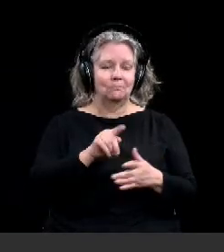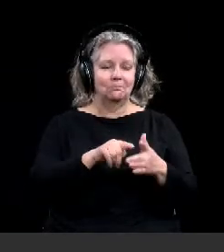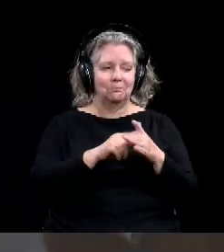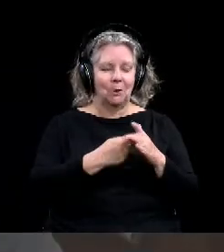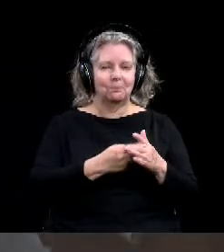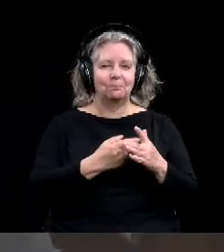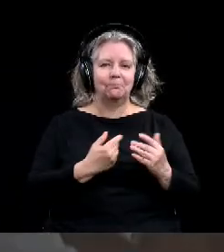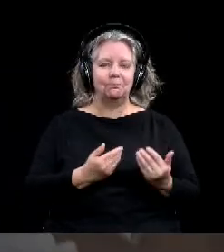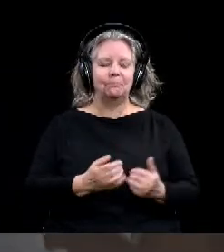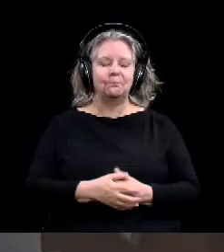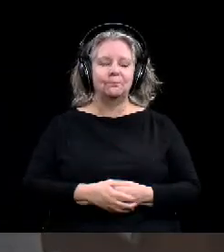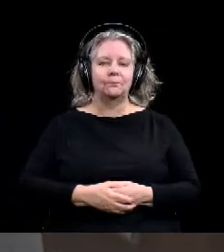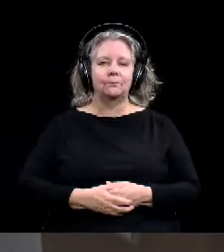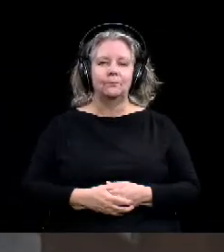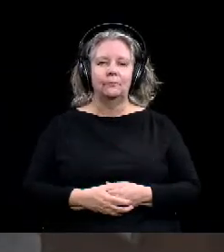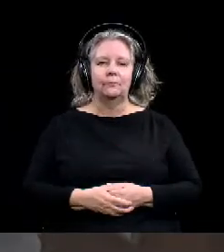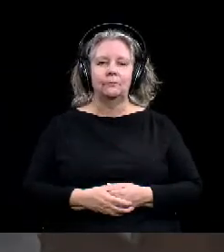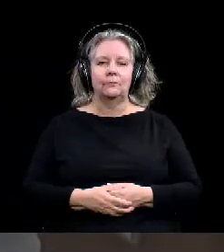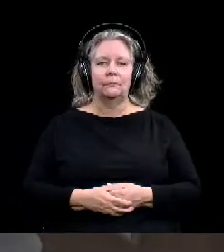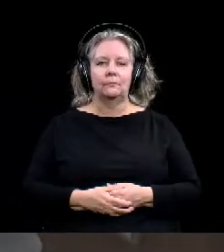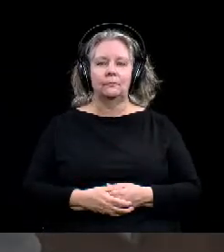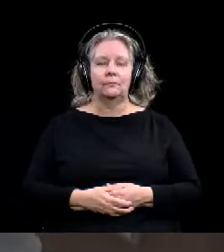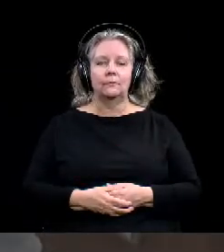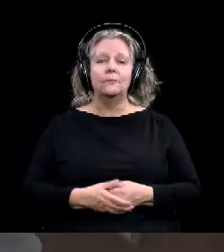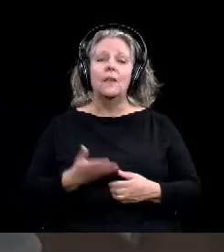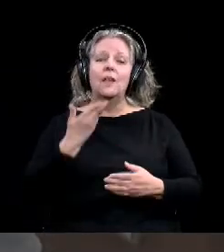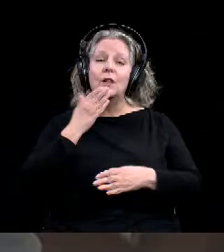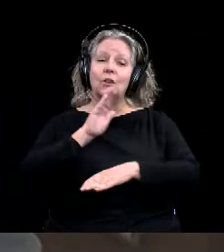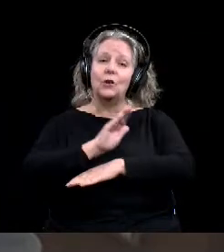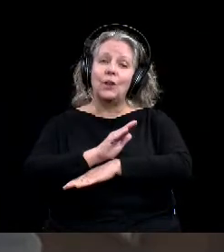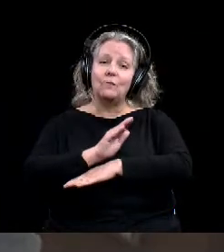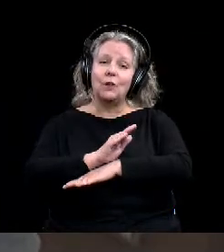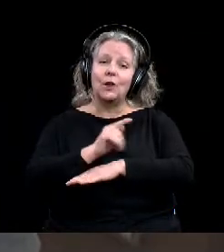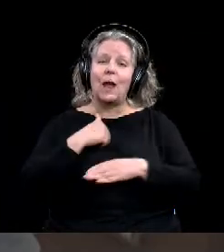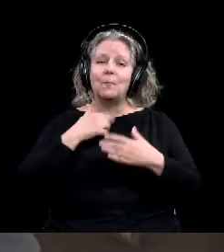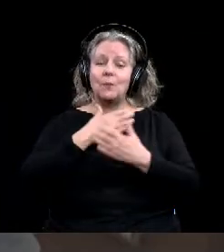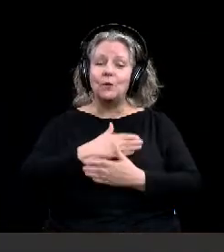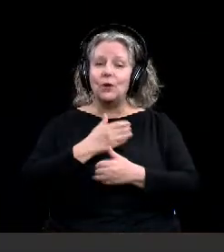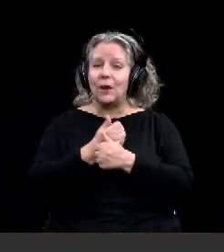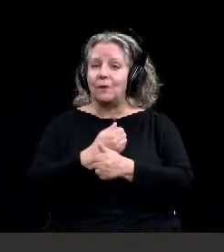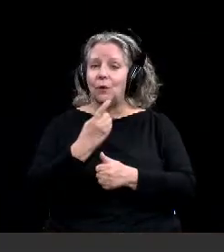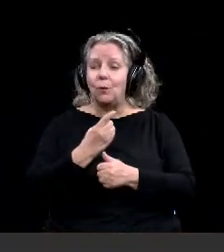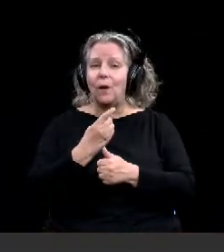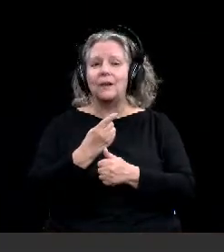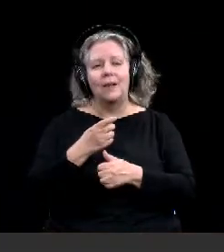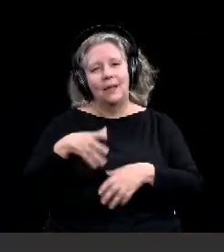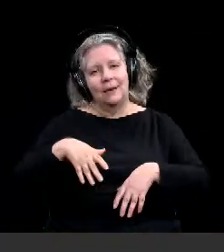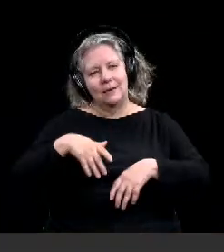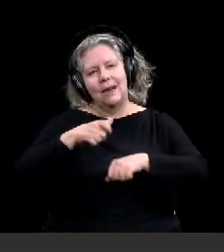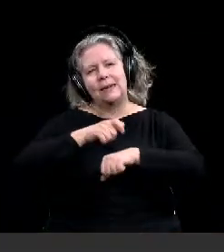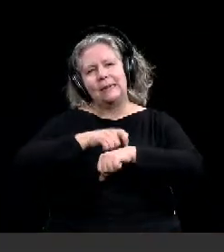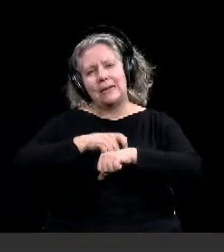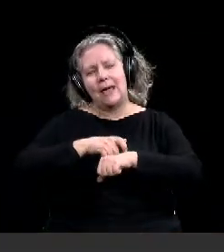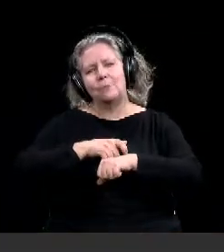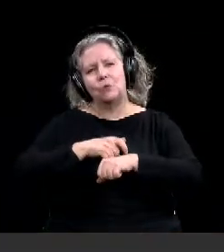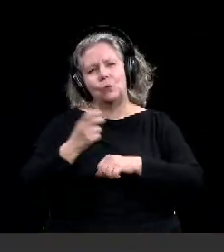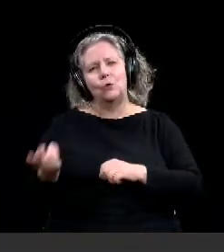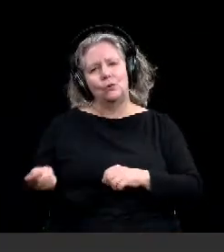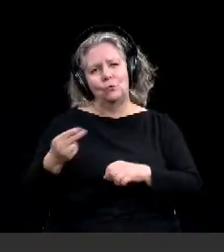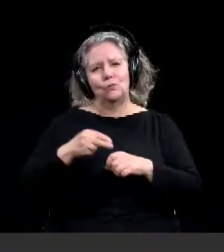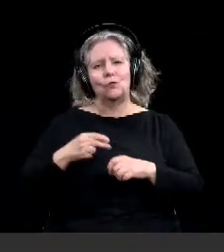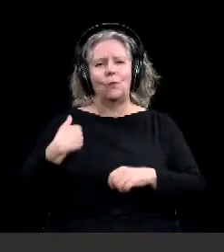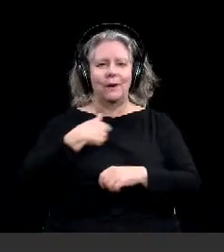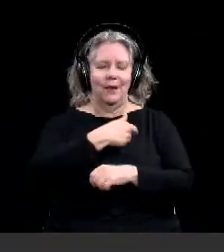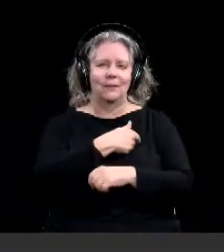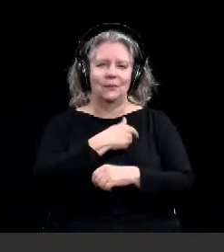Good afternoon, and I appreciate everyone taking time to join us today. Thanks for the panelists on this call. The guys on this